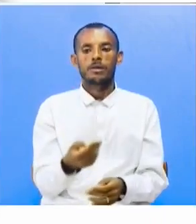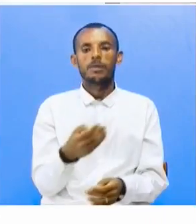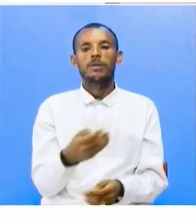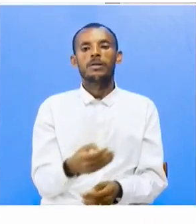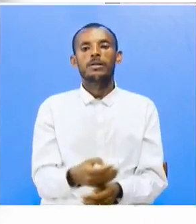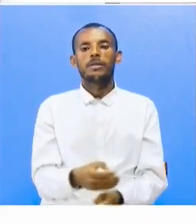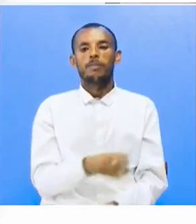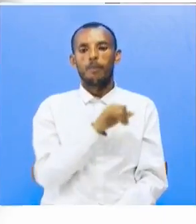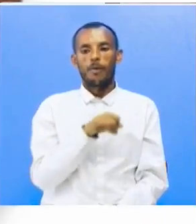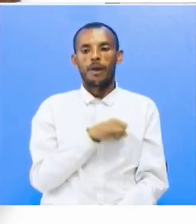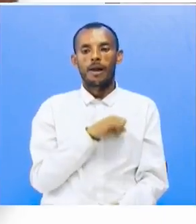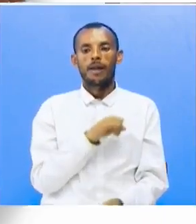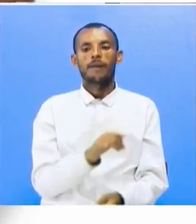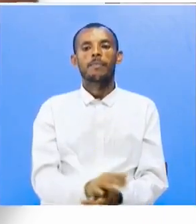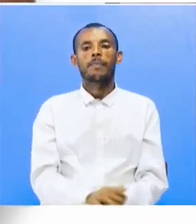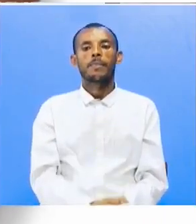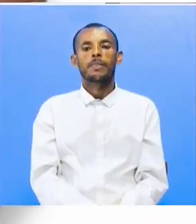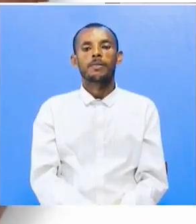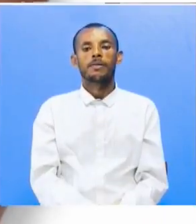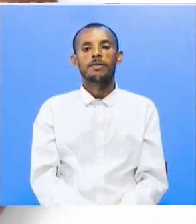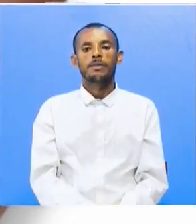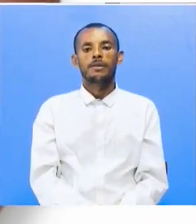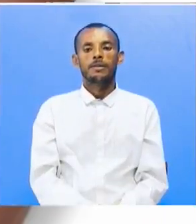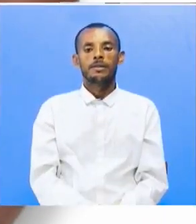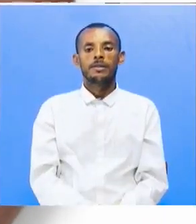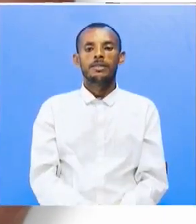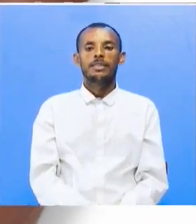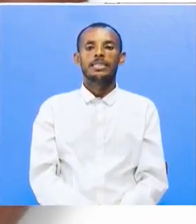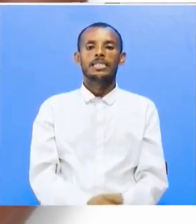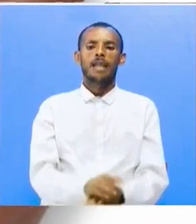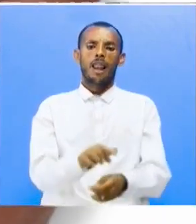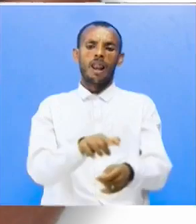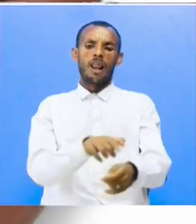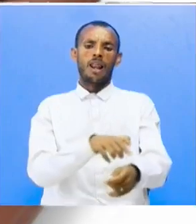period. It's the length of period. It is the length